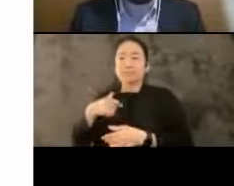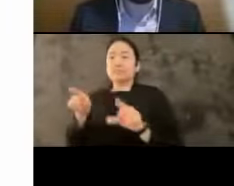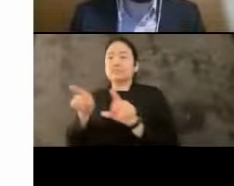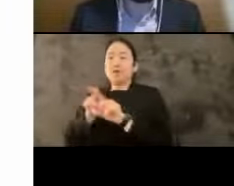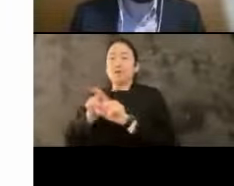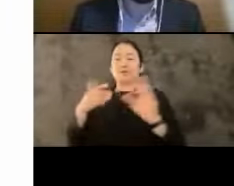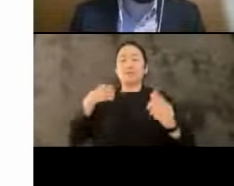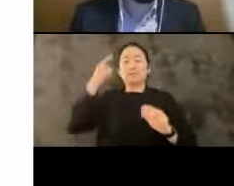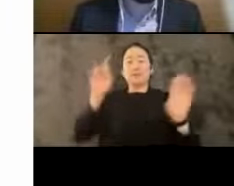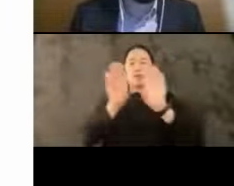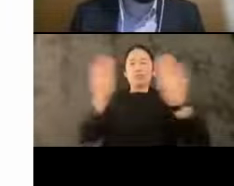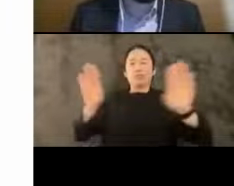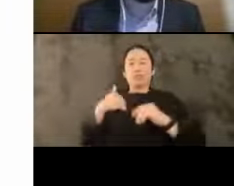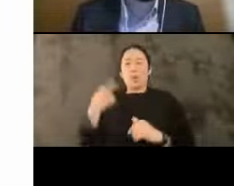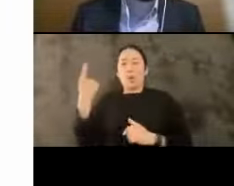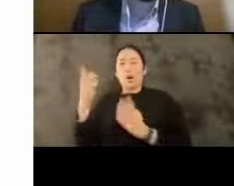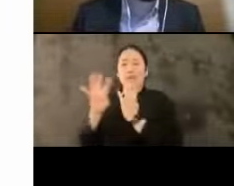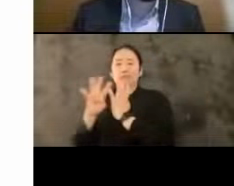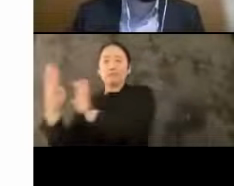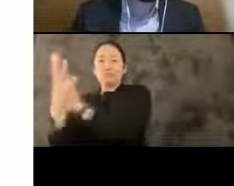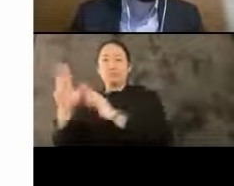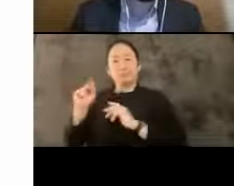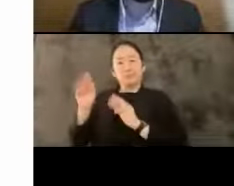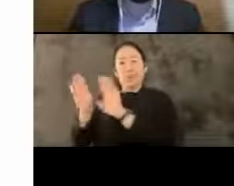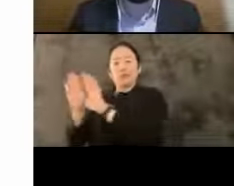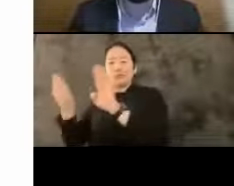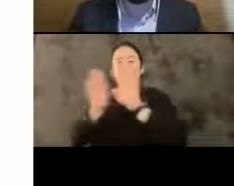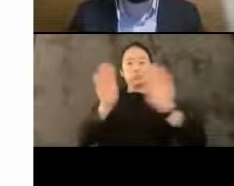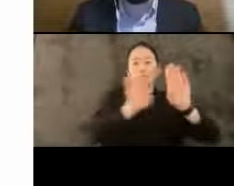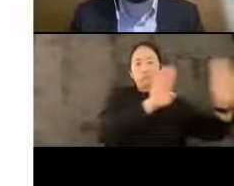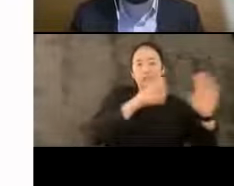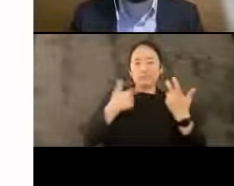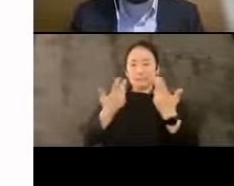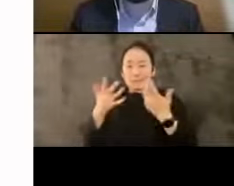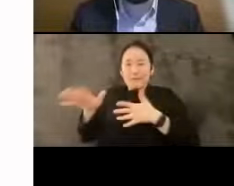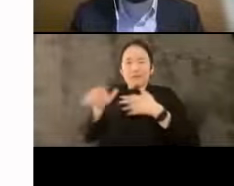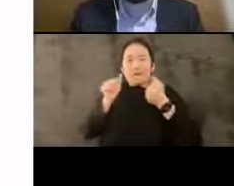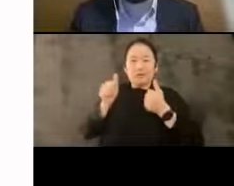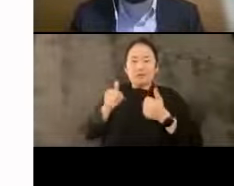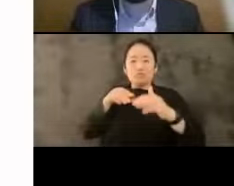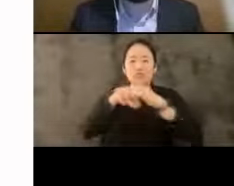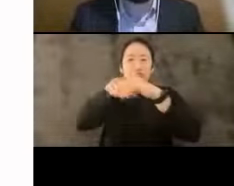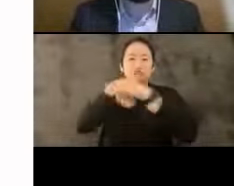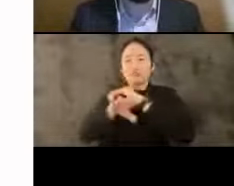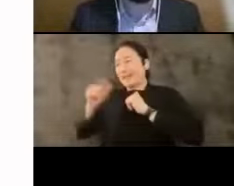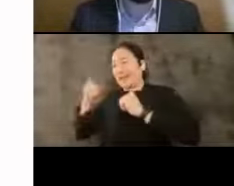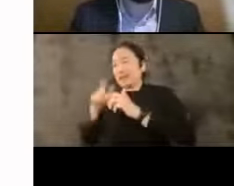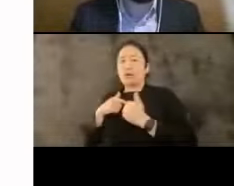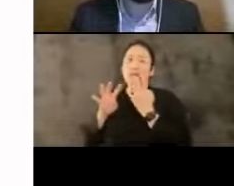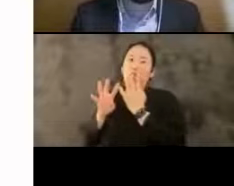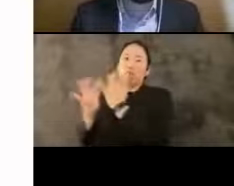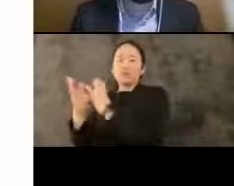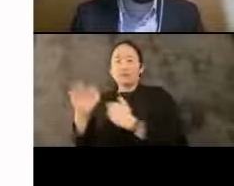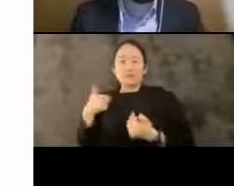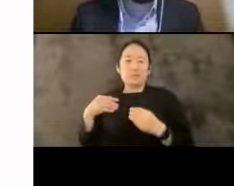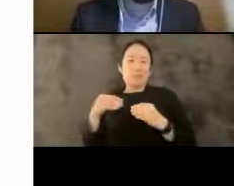a faster loading and unloading at each of the stops. So that would help save time as